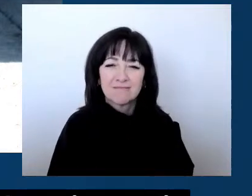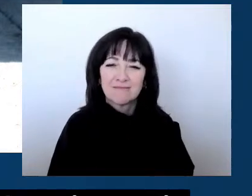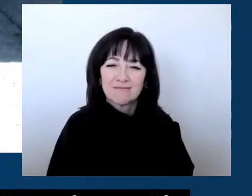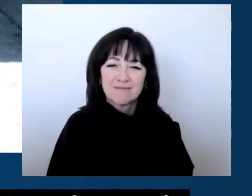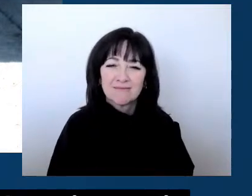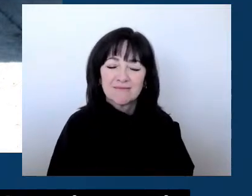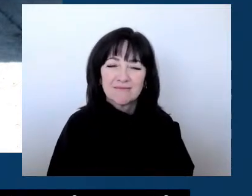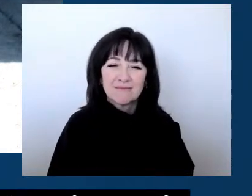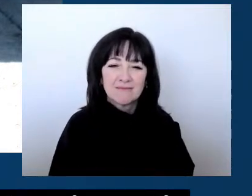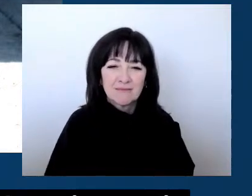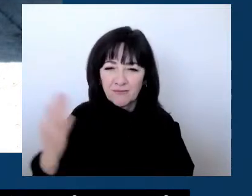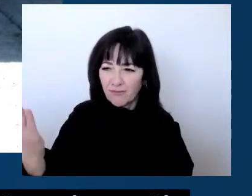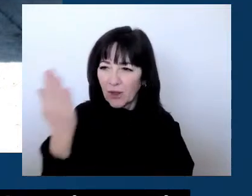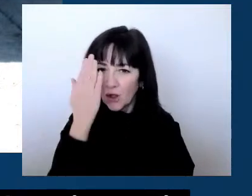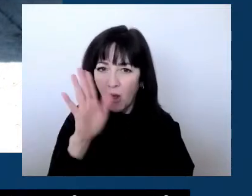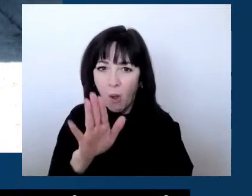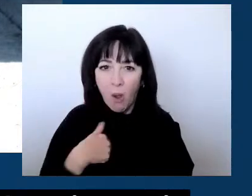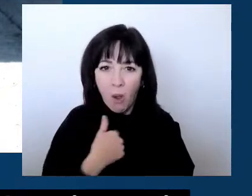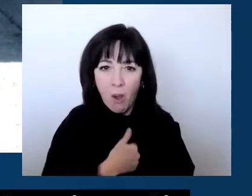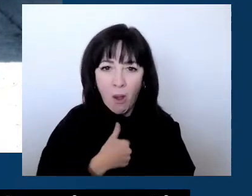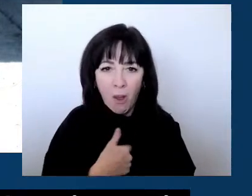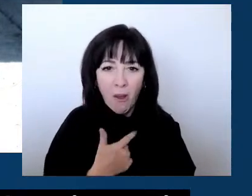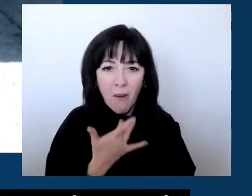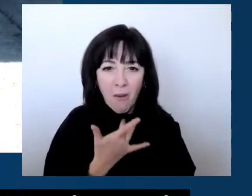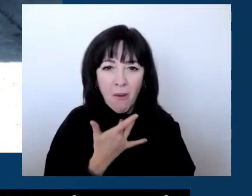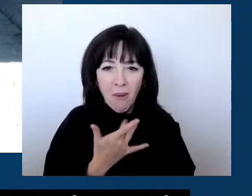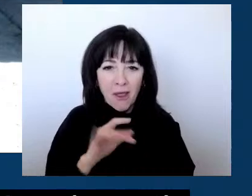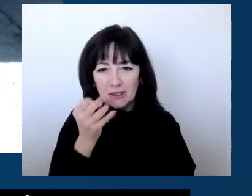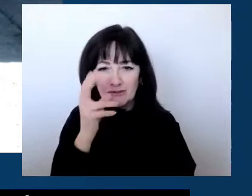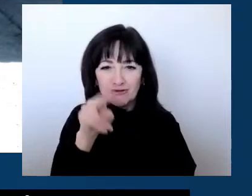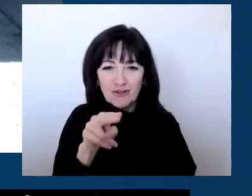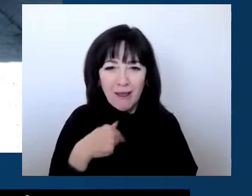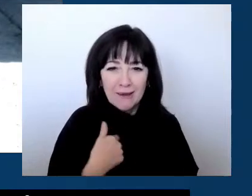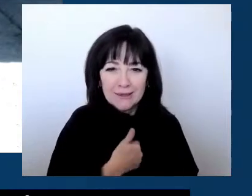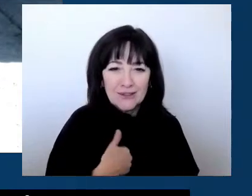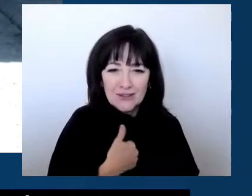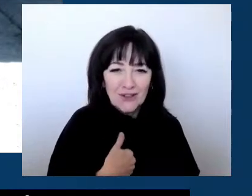And he got close to me and said, "Oh, I'm so sorry. I'm so sorry, John."